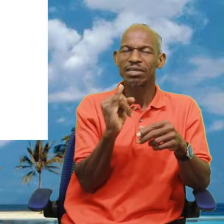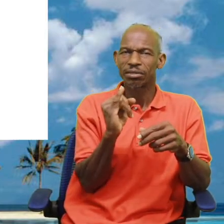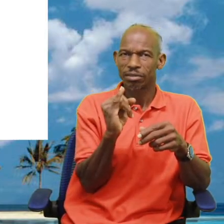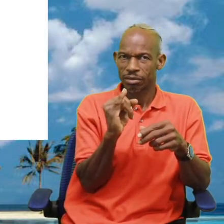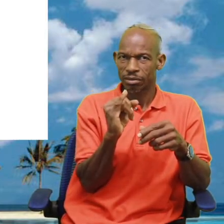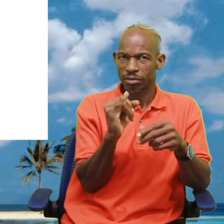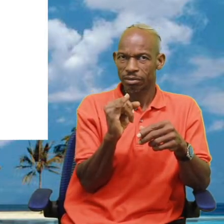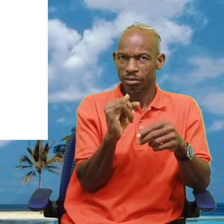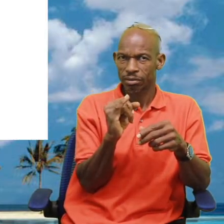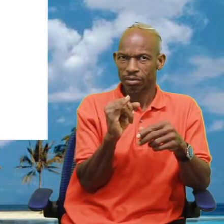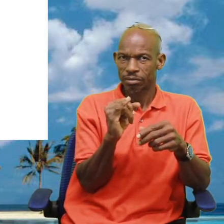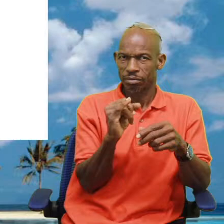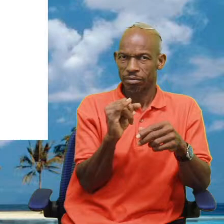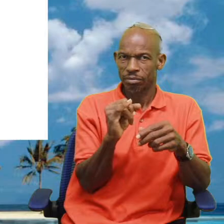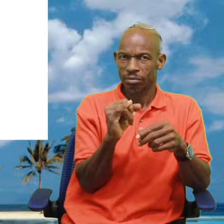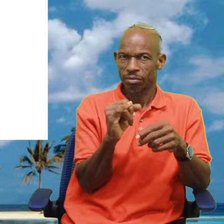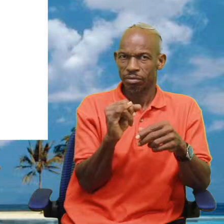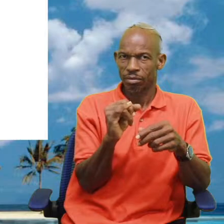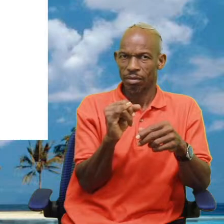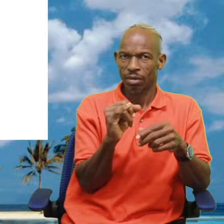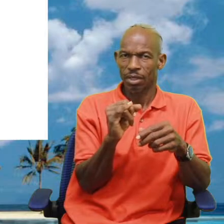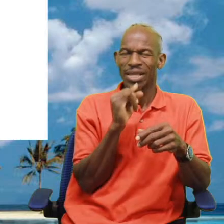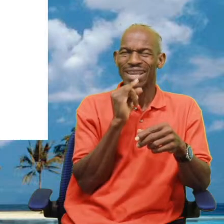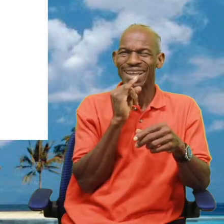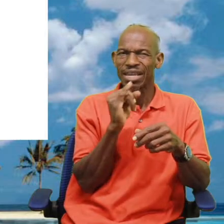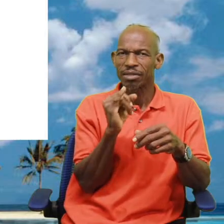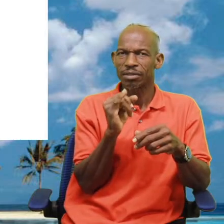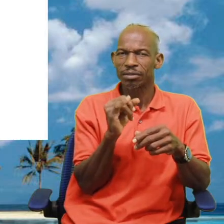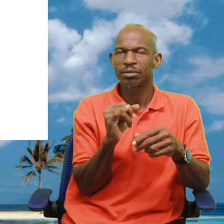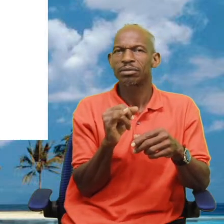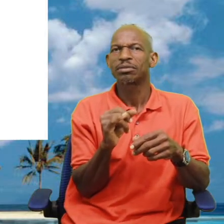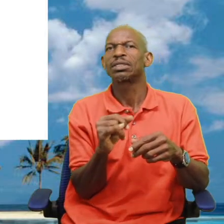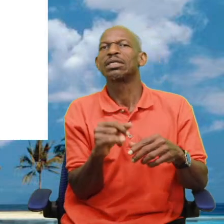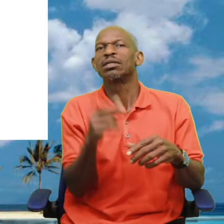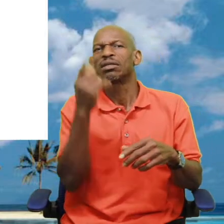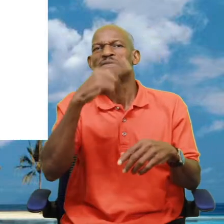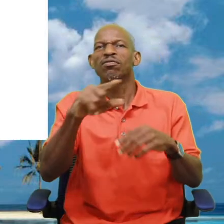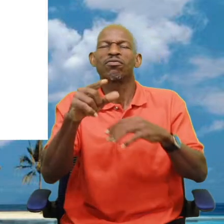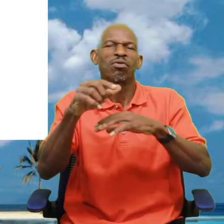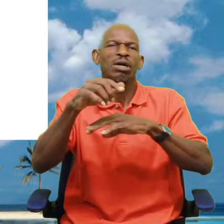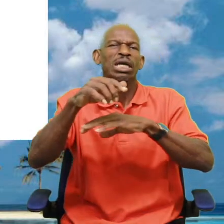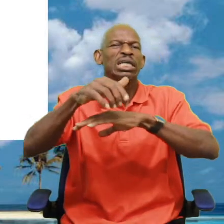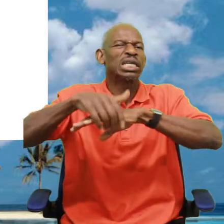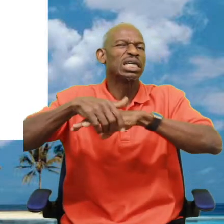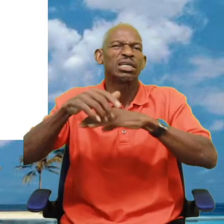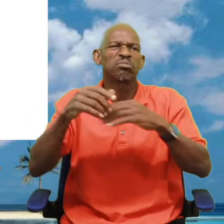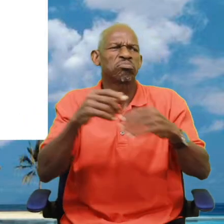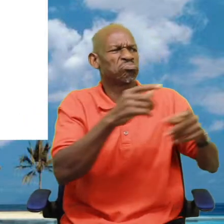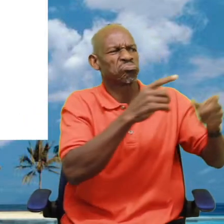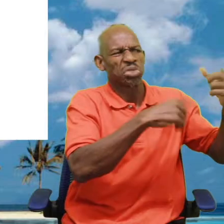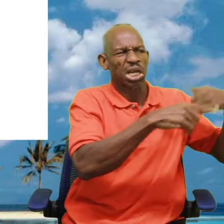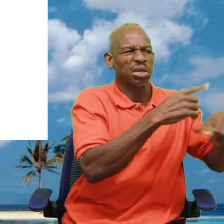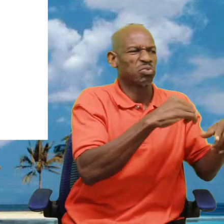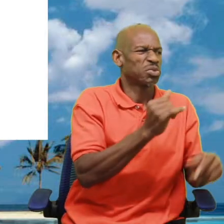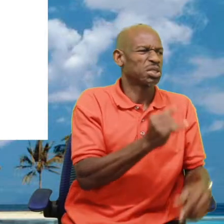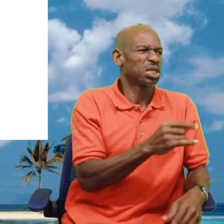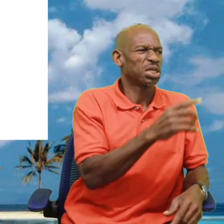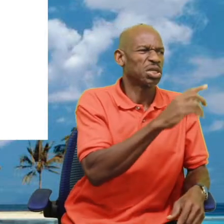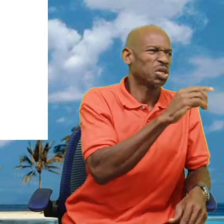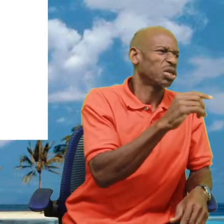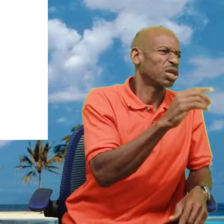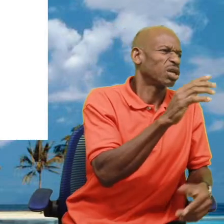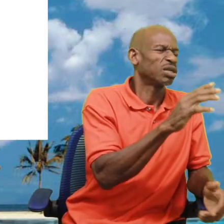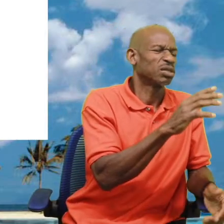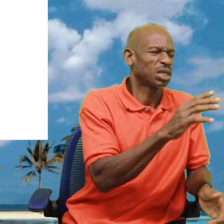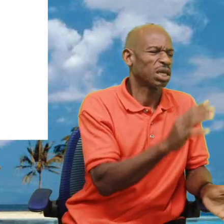sign language, but you have to use it in English. So we say the dog is. Is